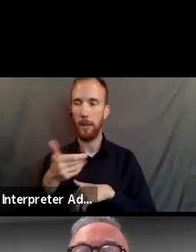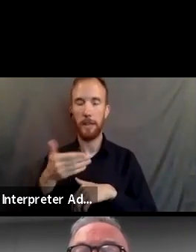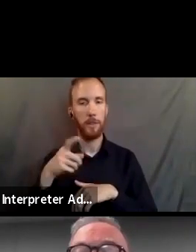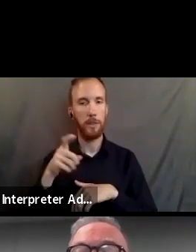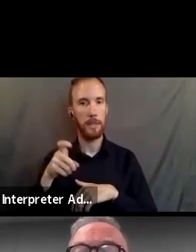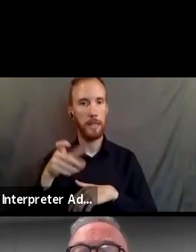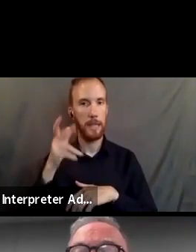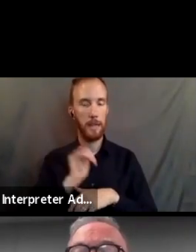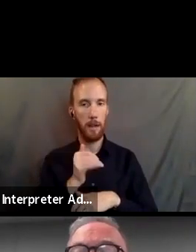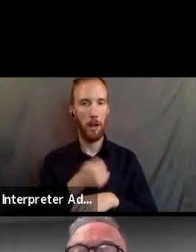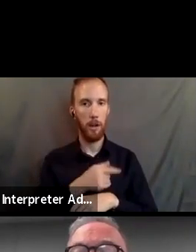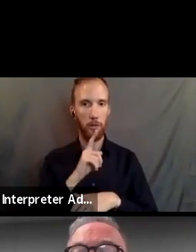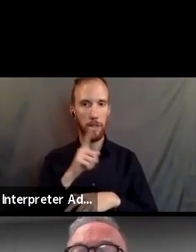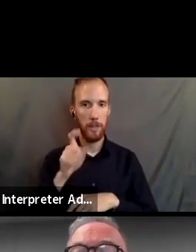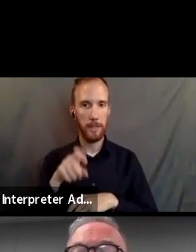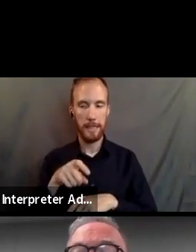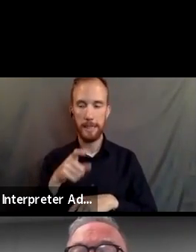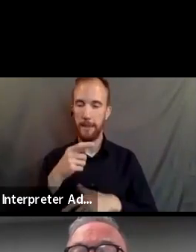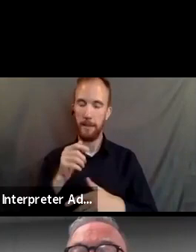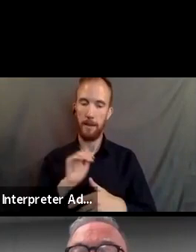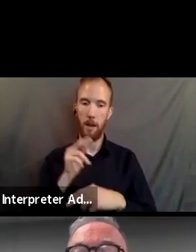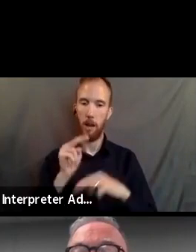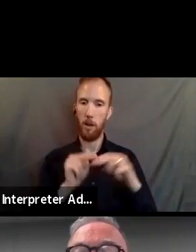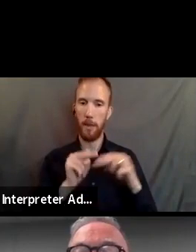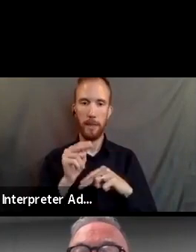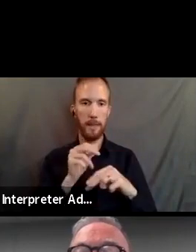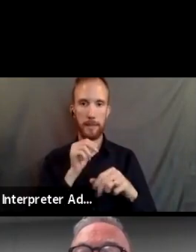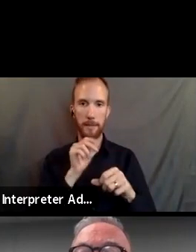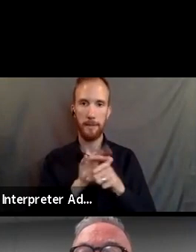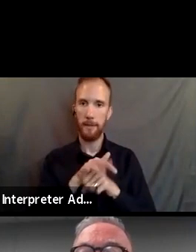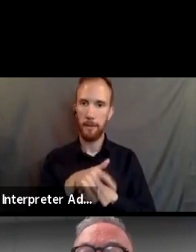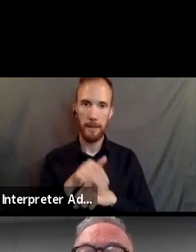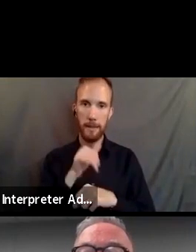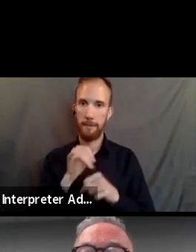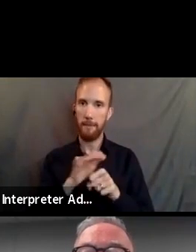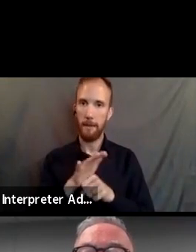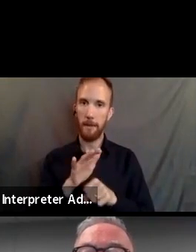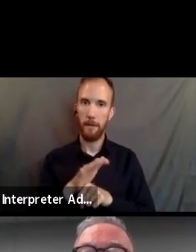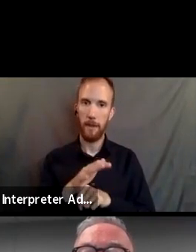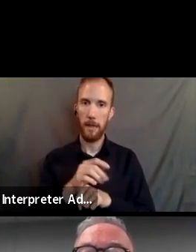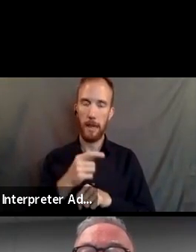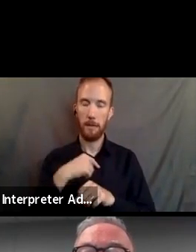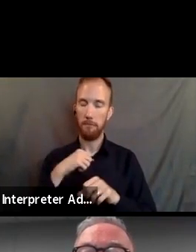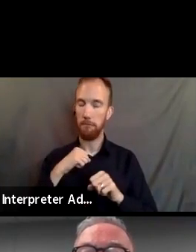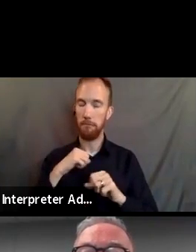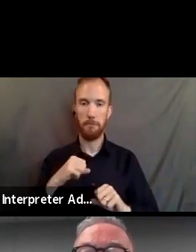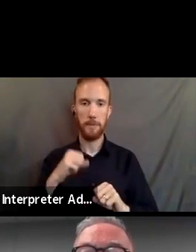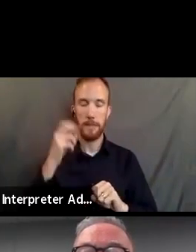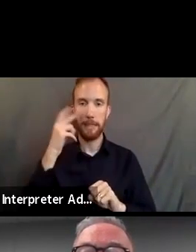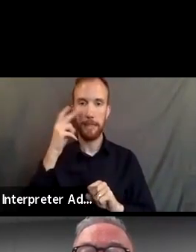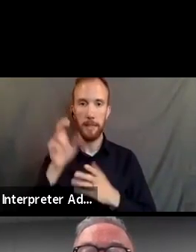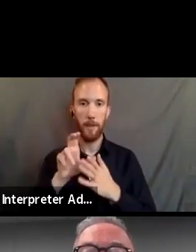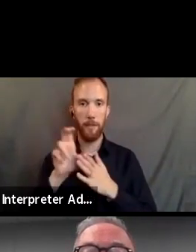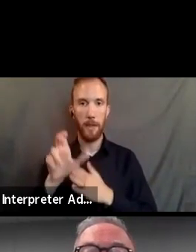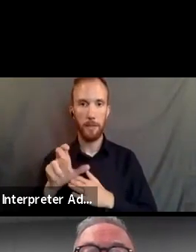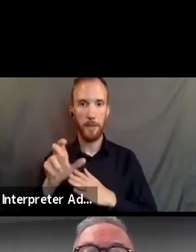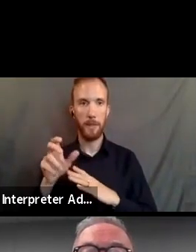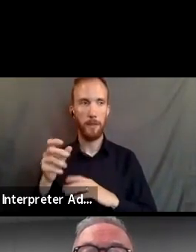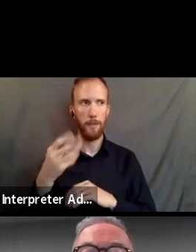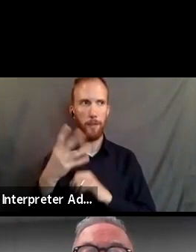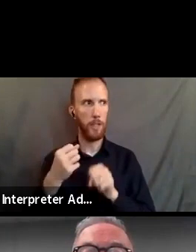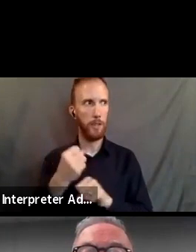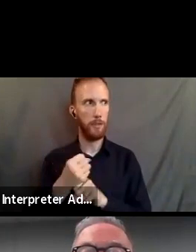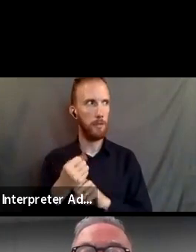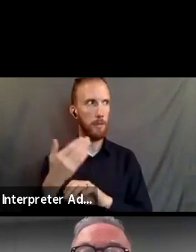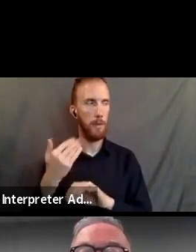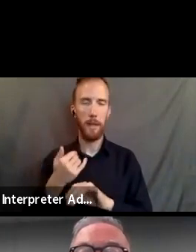and we have already outgrown the building it was jarring to learn of this investment from o'shea four years ago he tried to close our school he